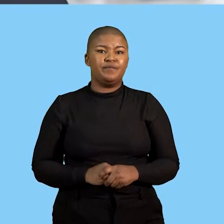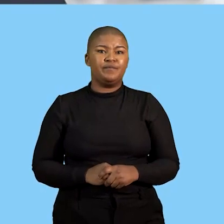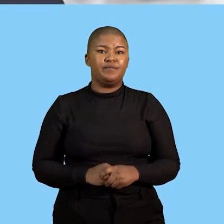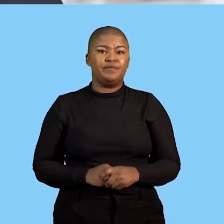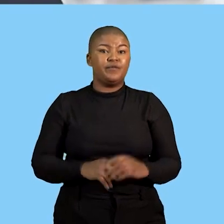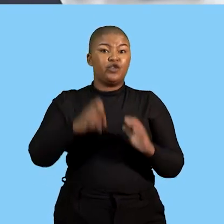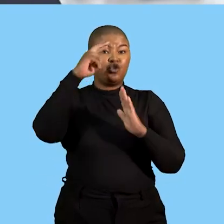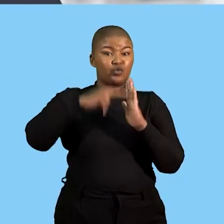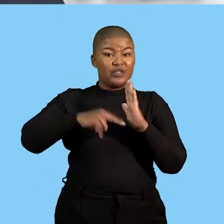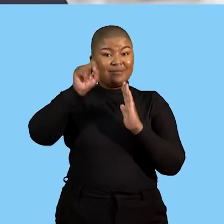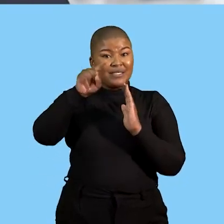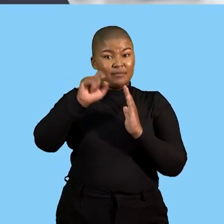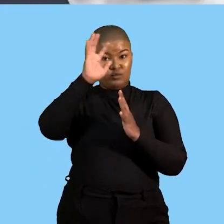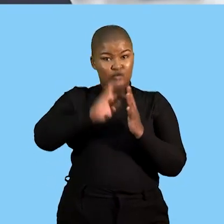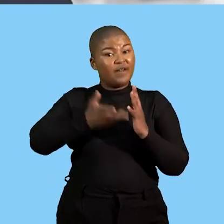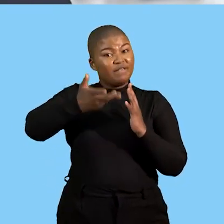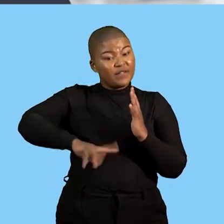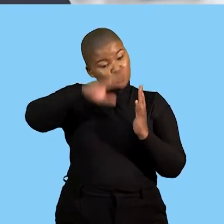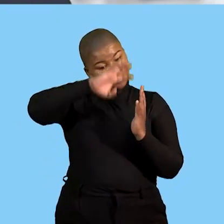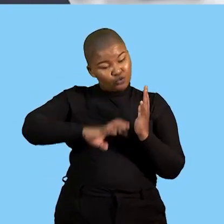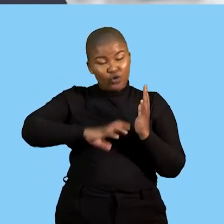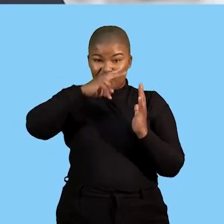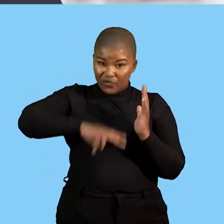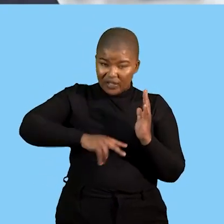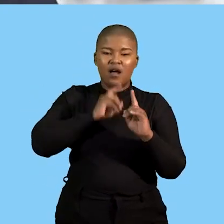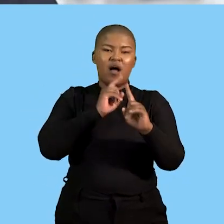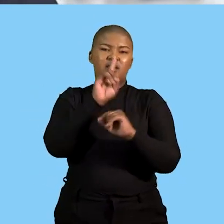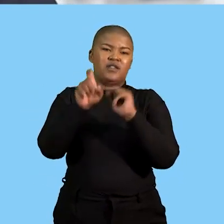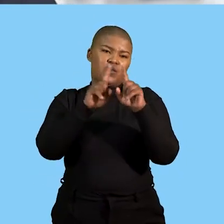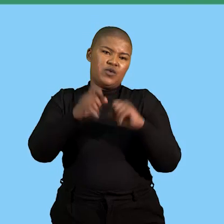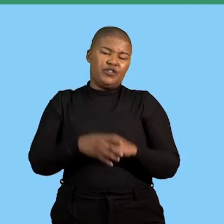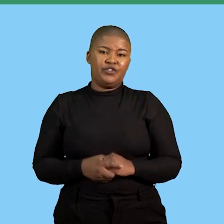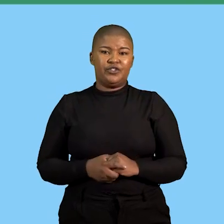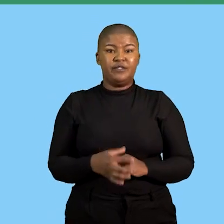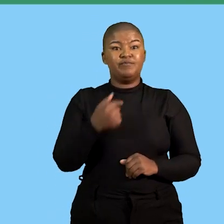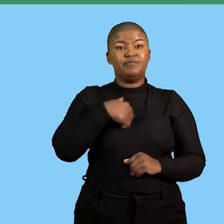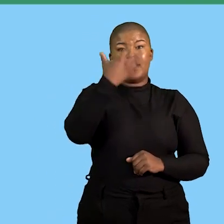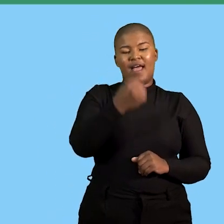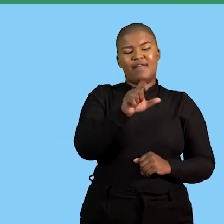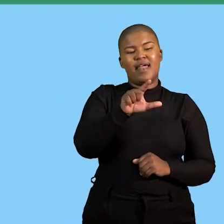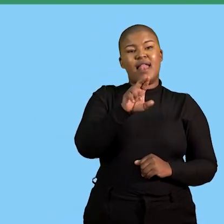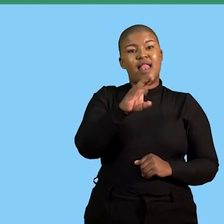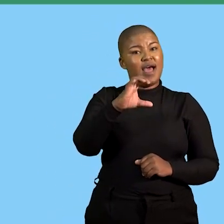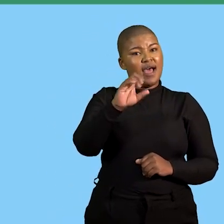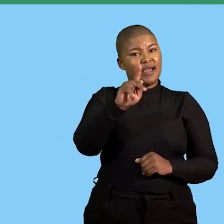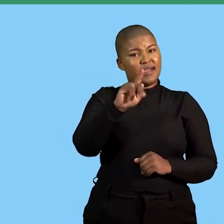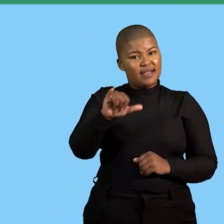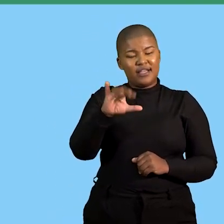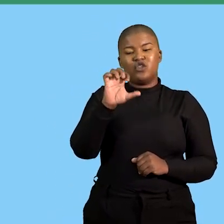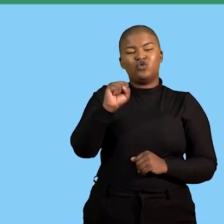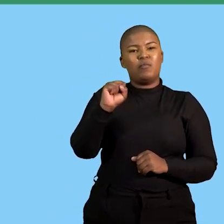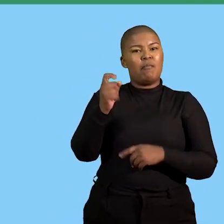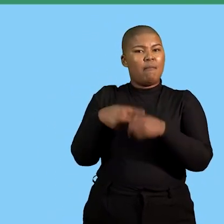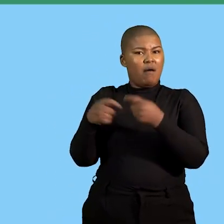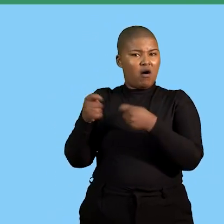to read the scenario below and answer questions that follow. We have Lucky Supermarket